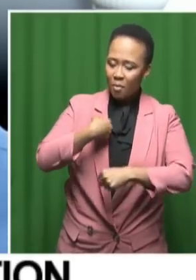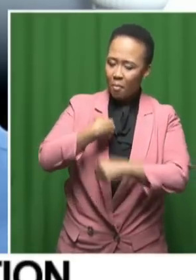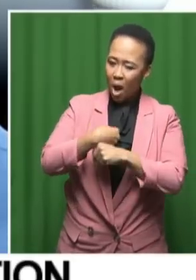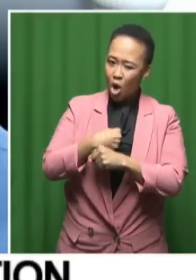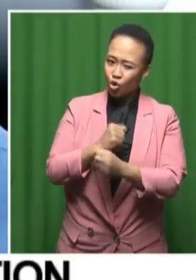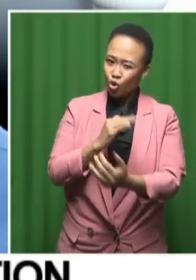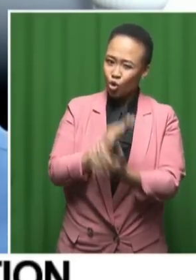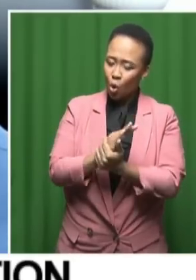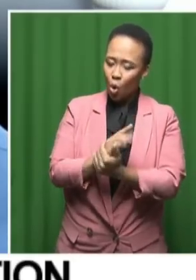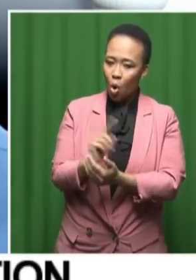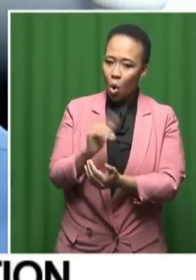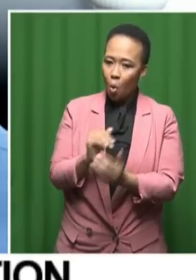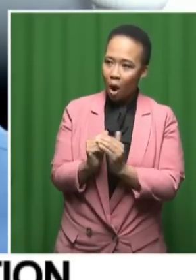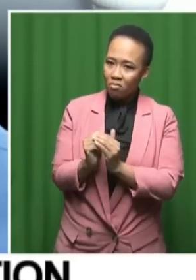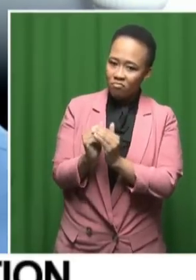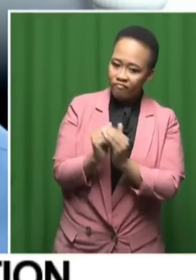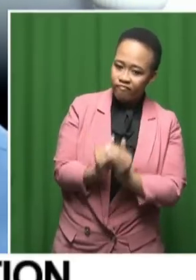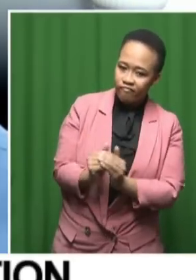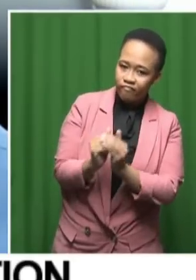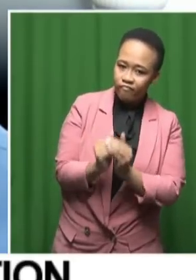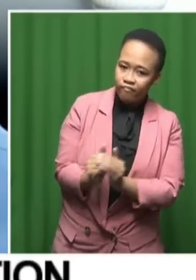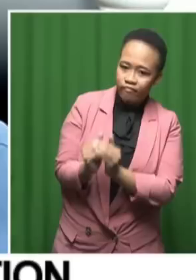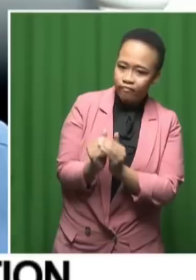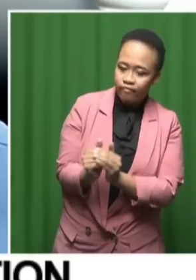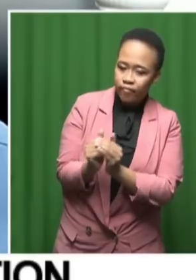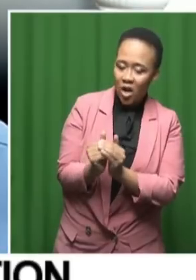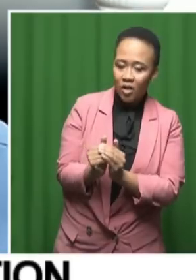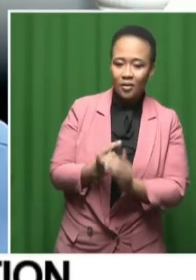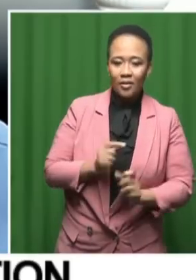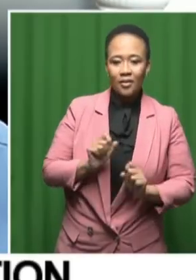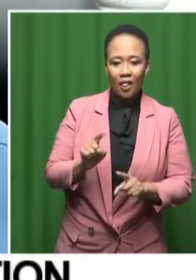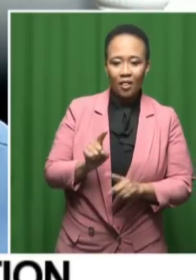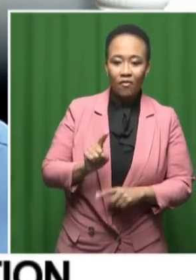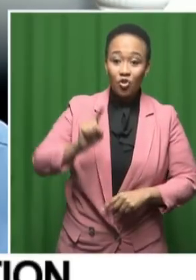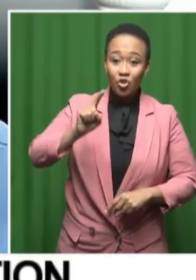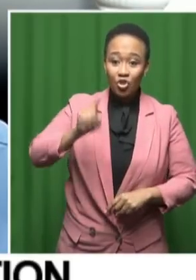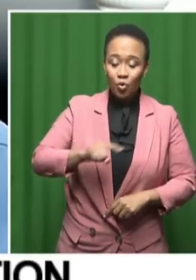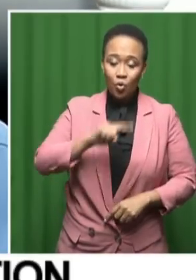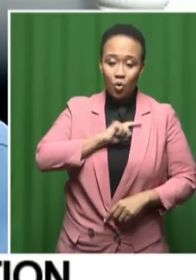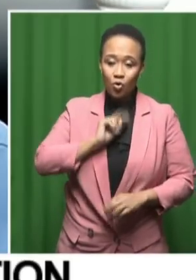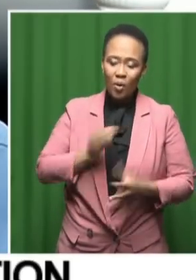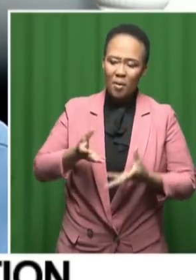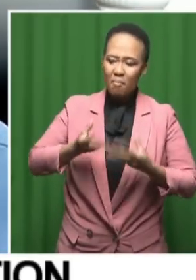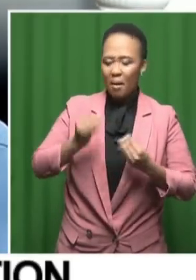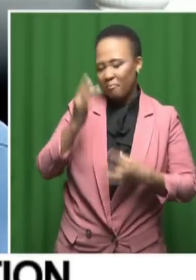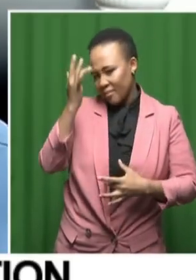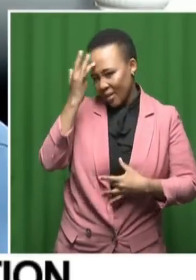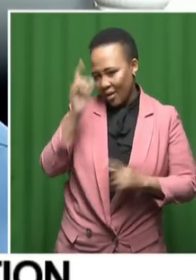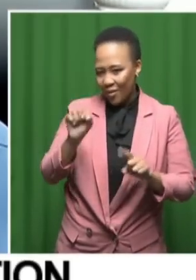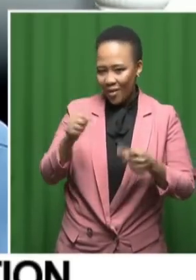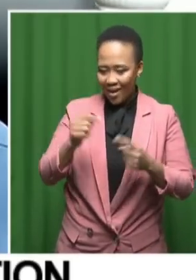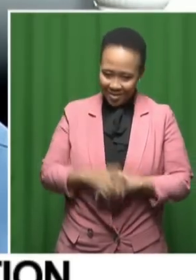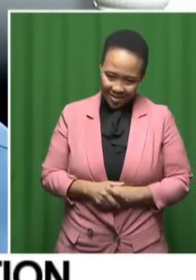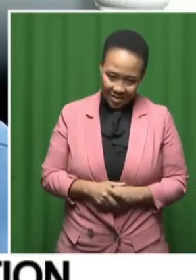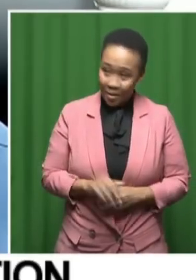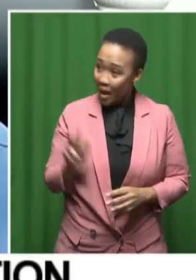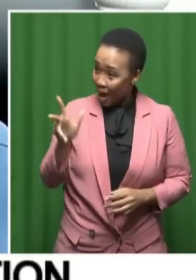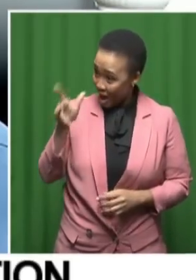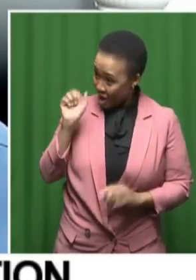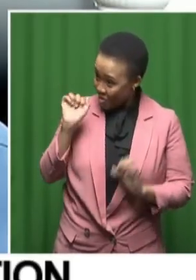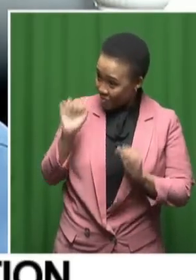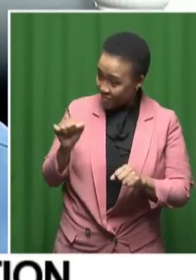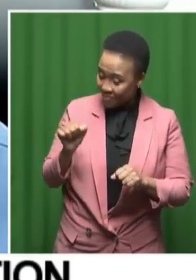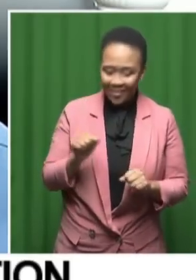necessary precautions as you head out. Is that summing it up correctly? Absolutely, Sakina, you are perfectly